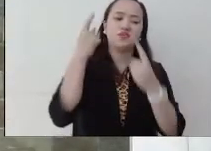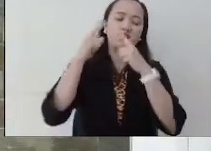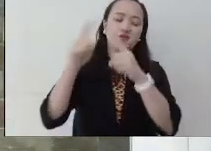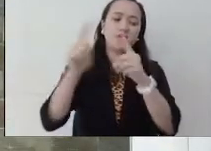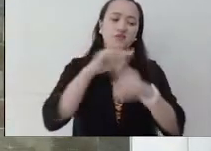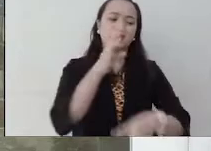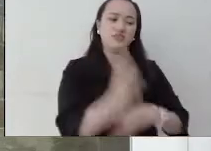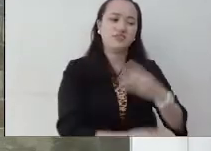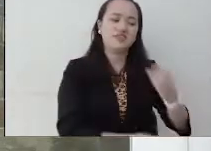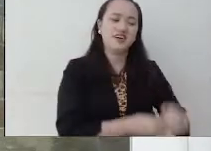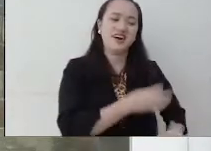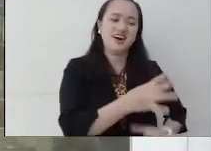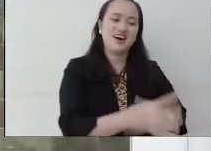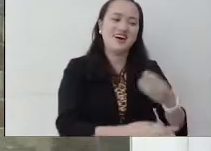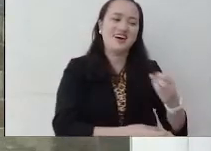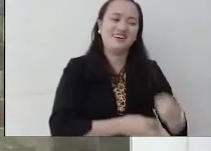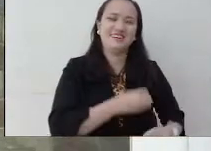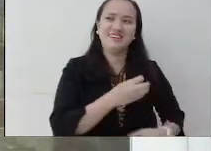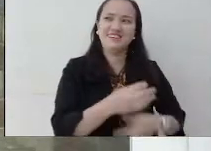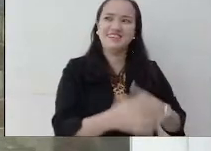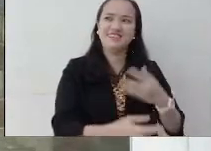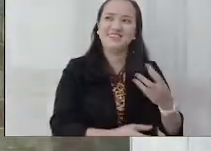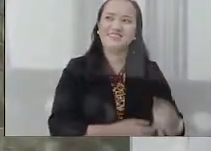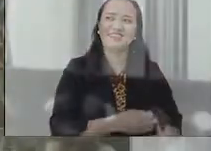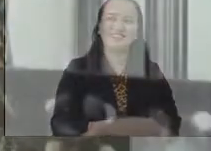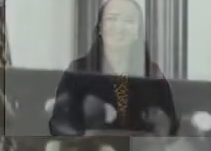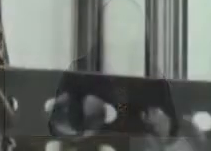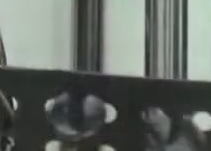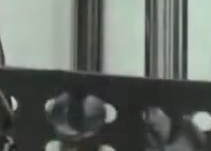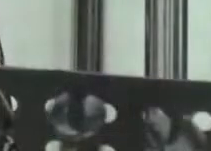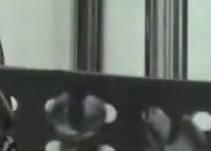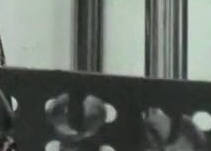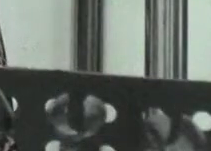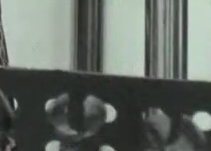not going to hell.